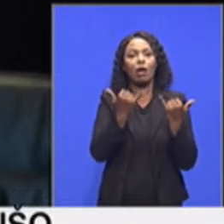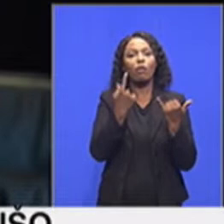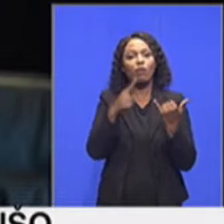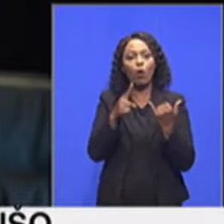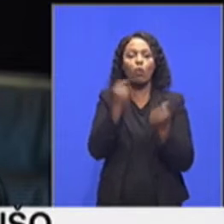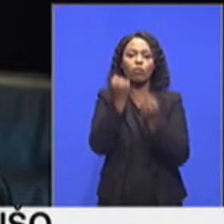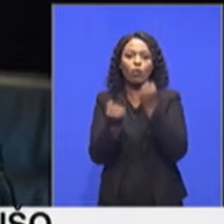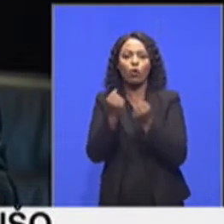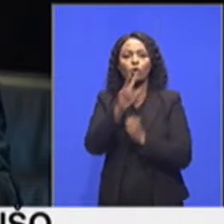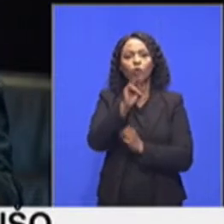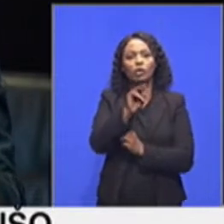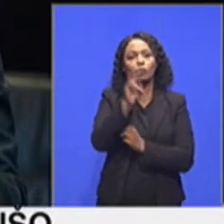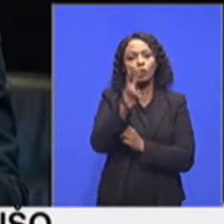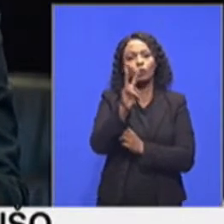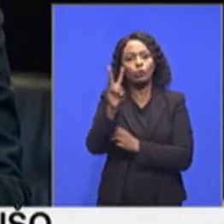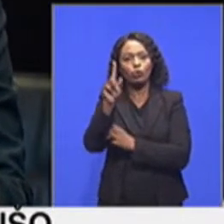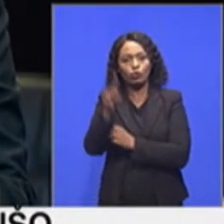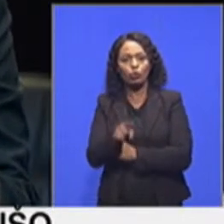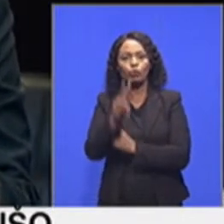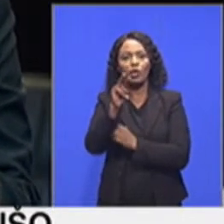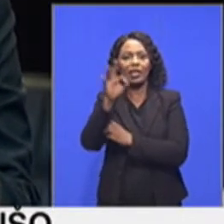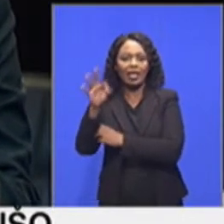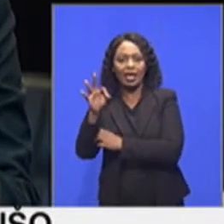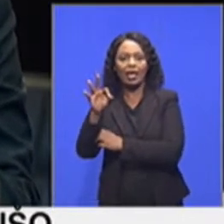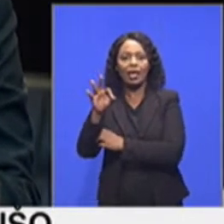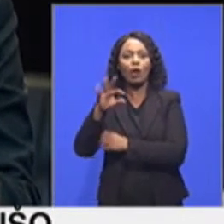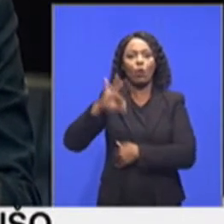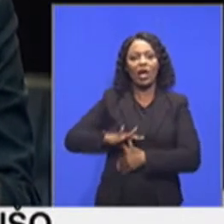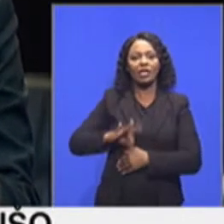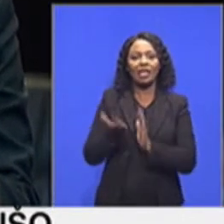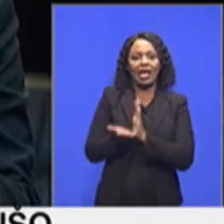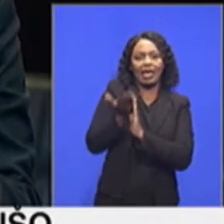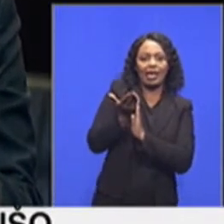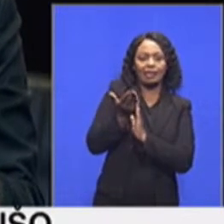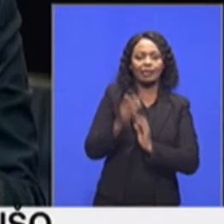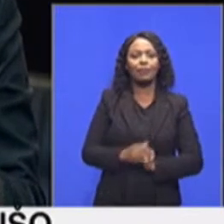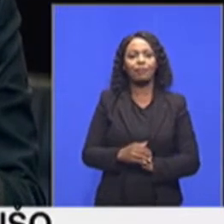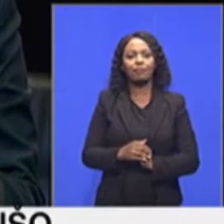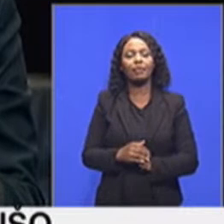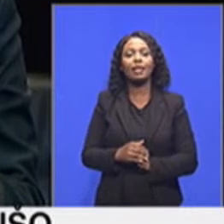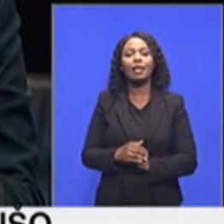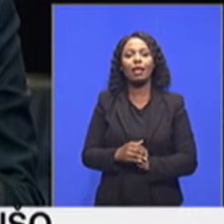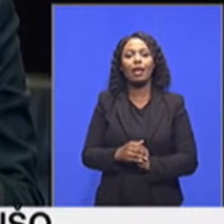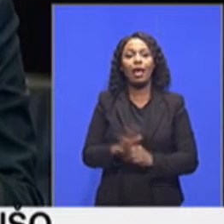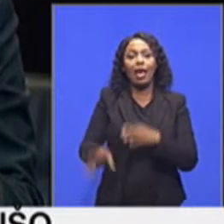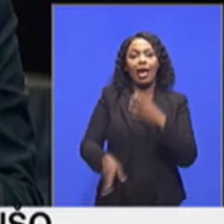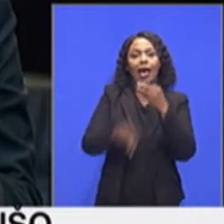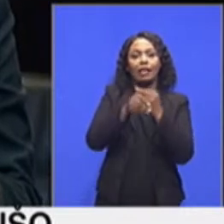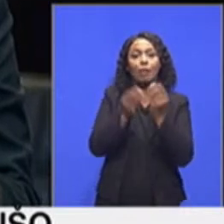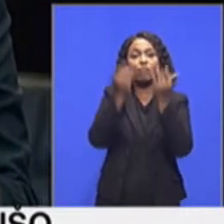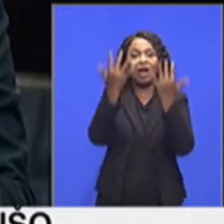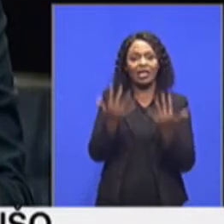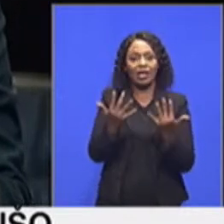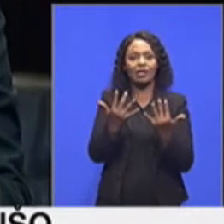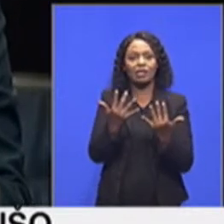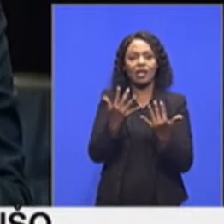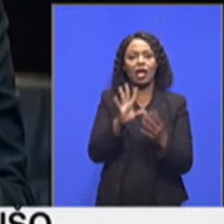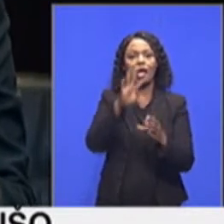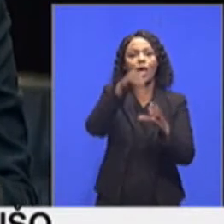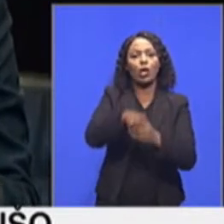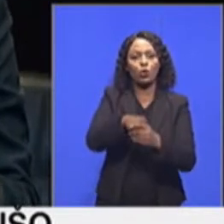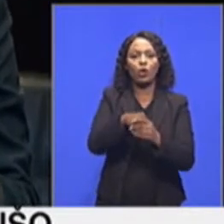the 2022-23 wage increase. In addition, the budget includes pay